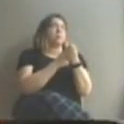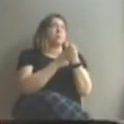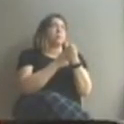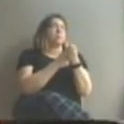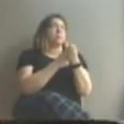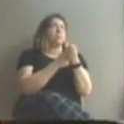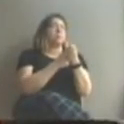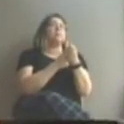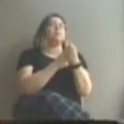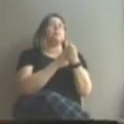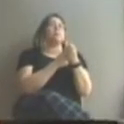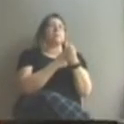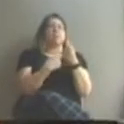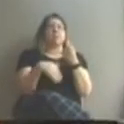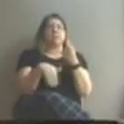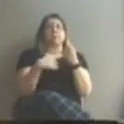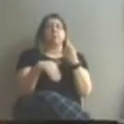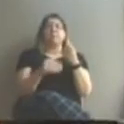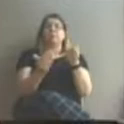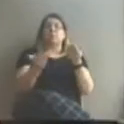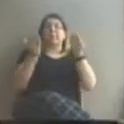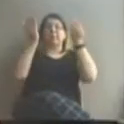There was overwhelming